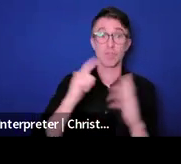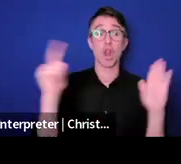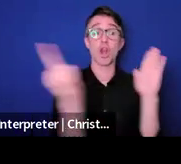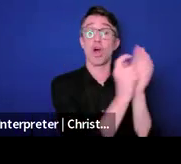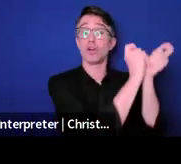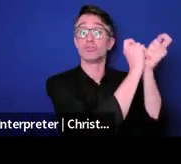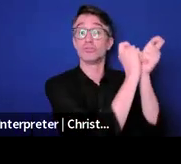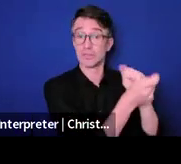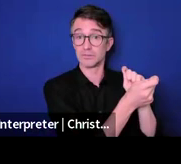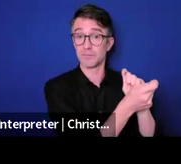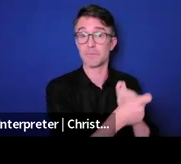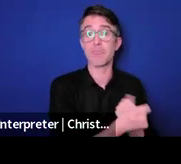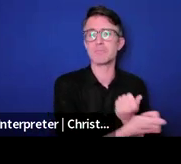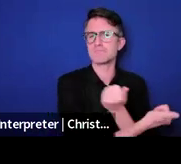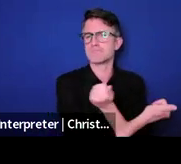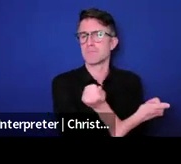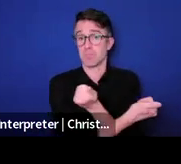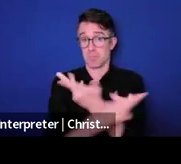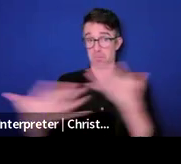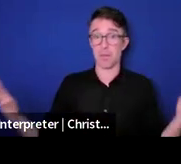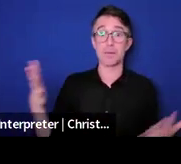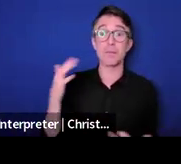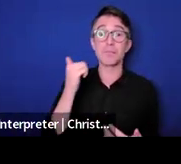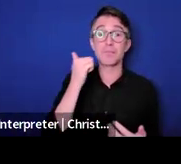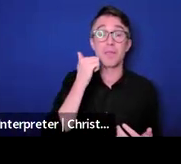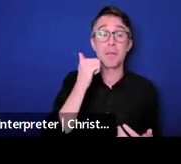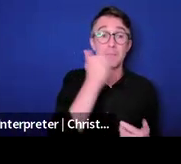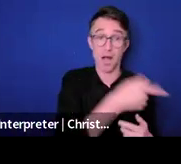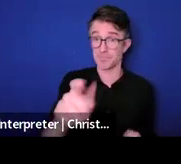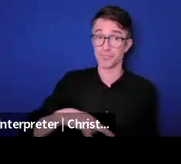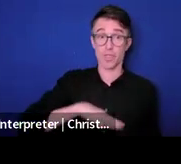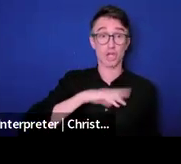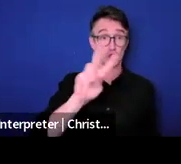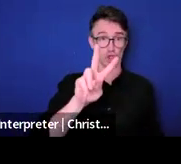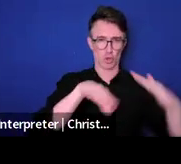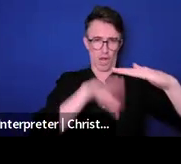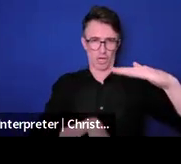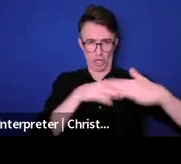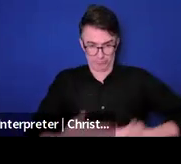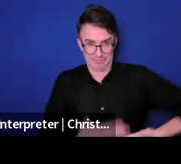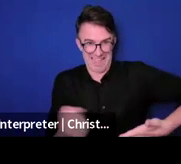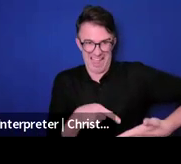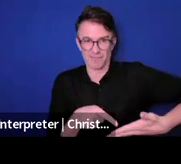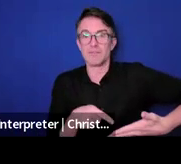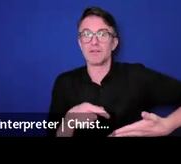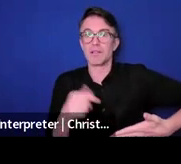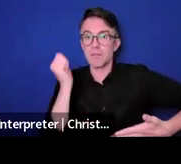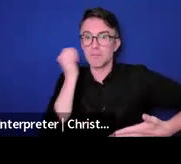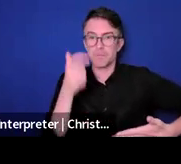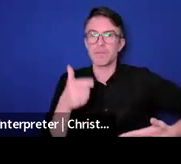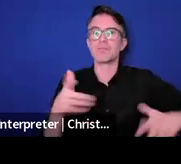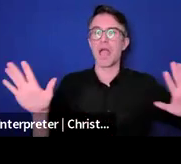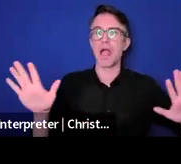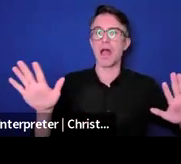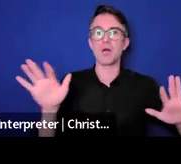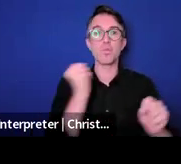2, and also there were breastfeeding breaks every 3 hours for mothers, again with children under the